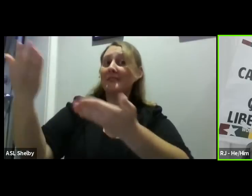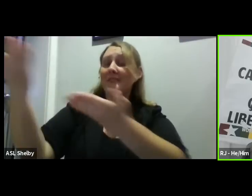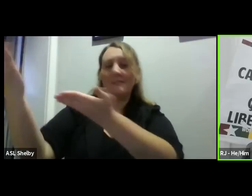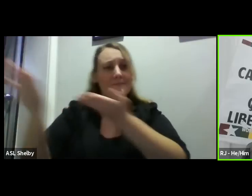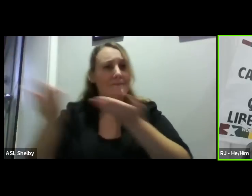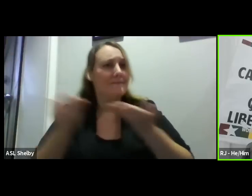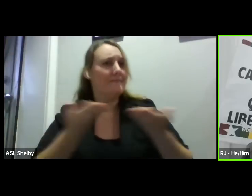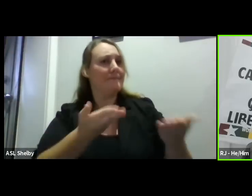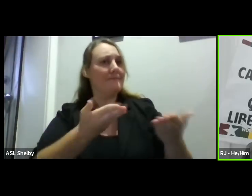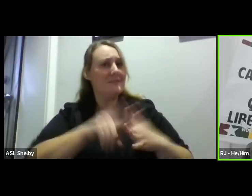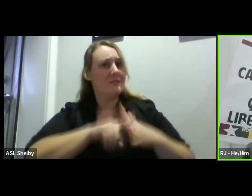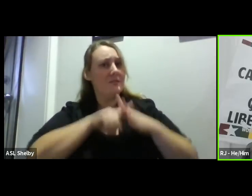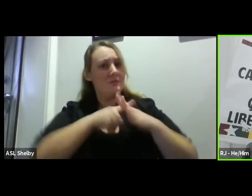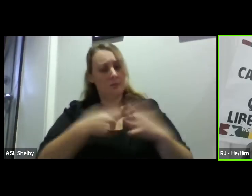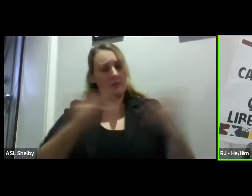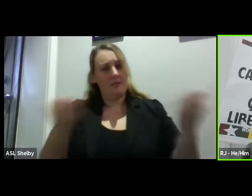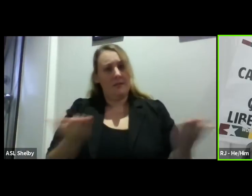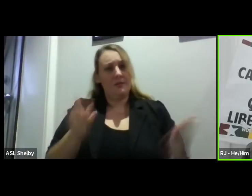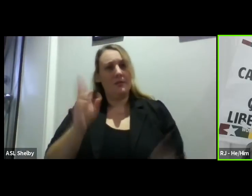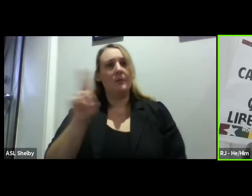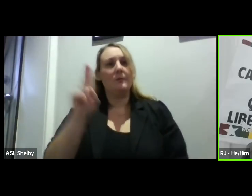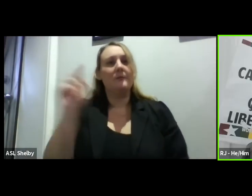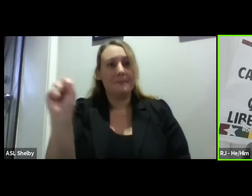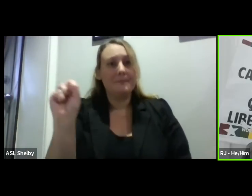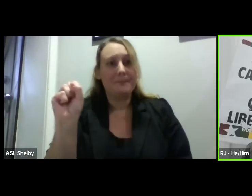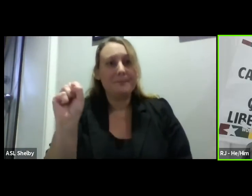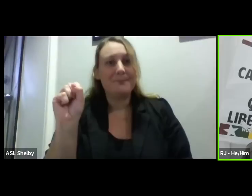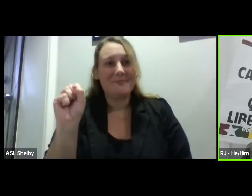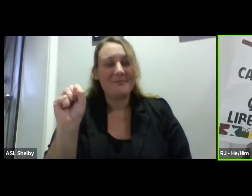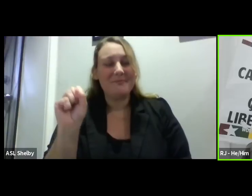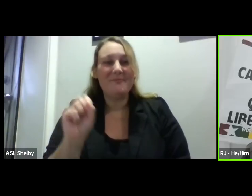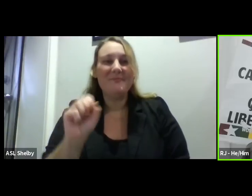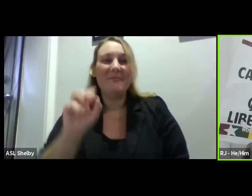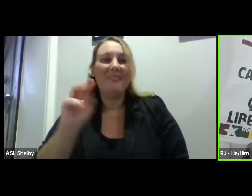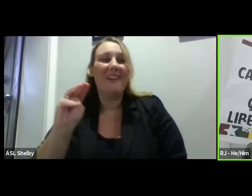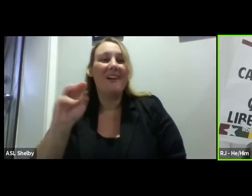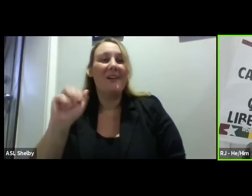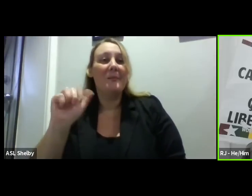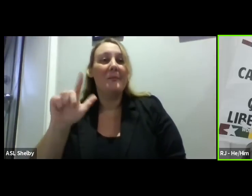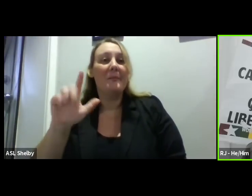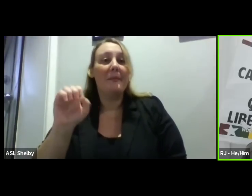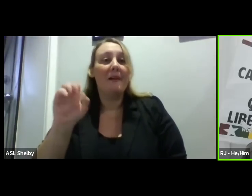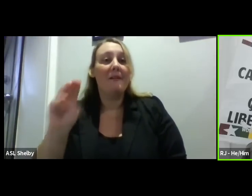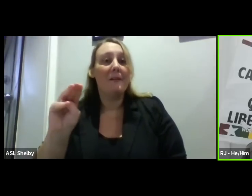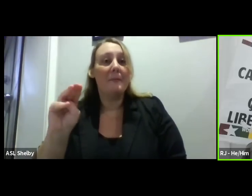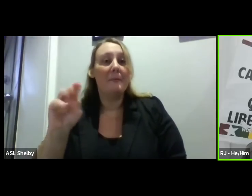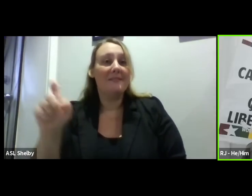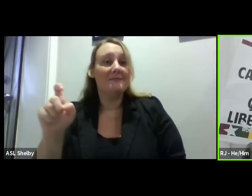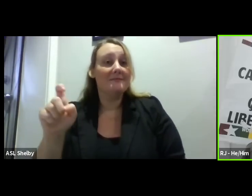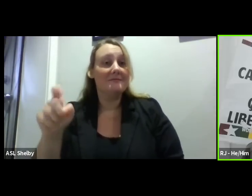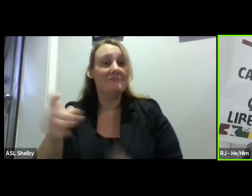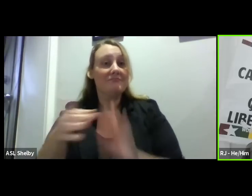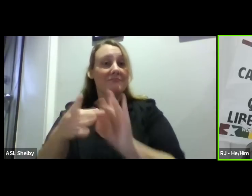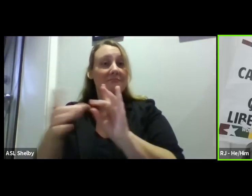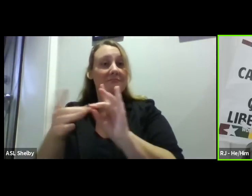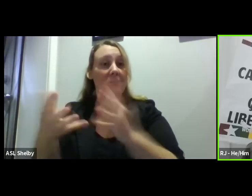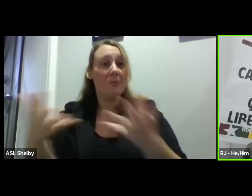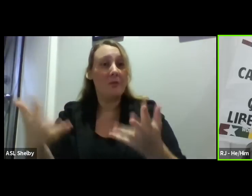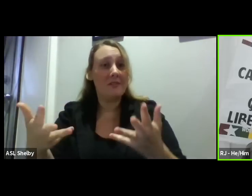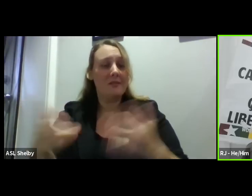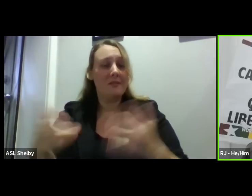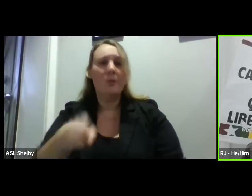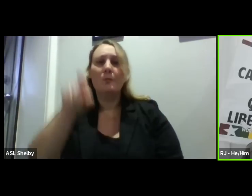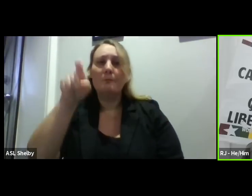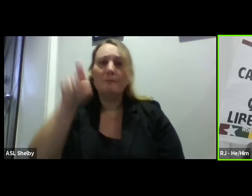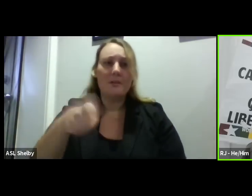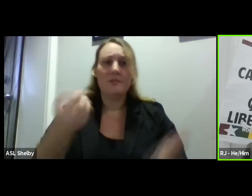up. As Malcolm X said, we must take our case to the United Nations. We cannot trust